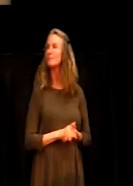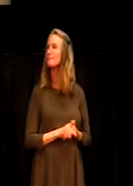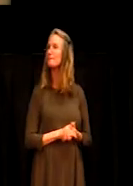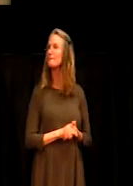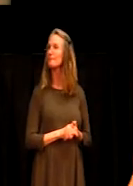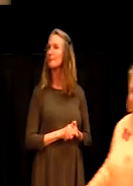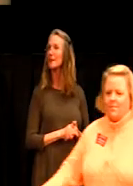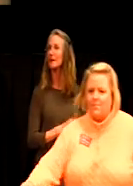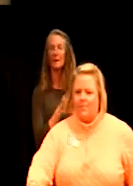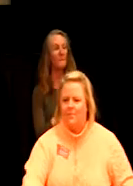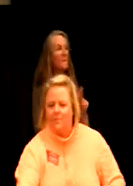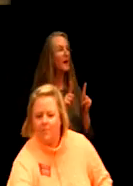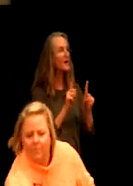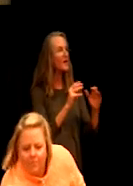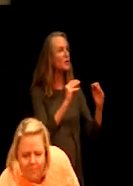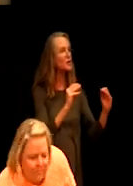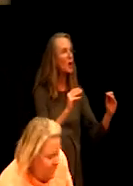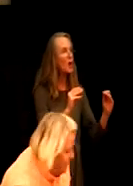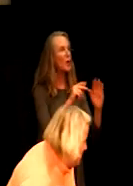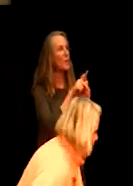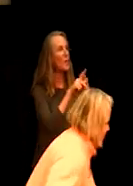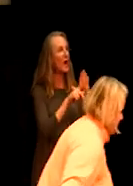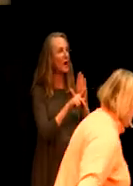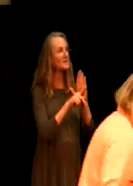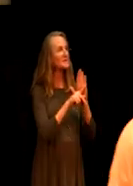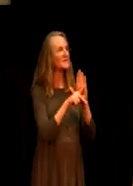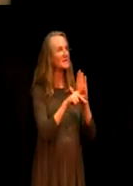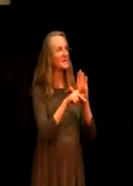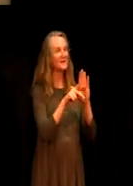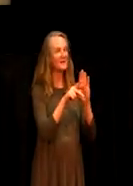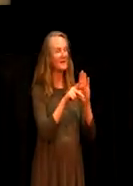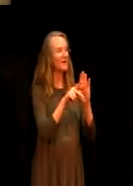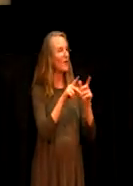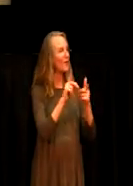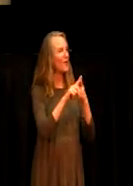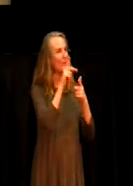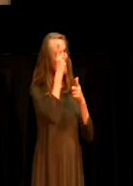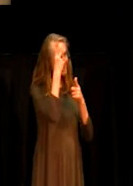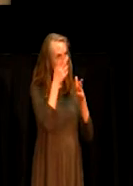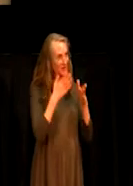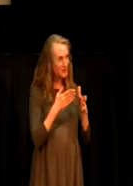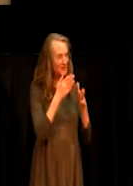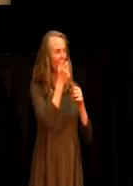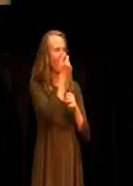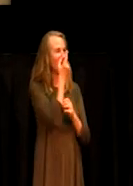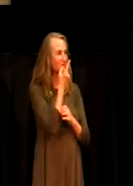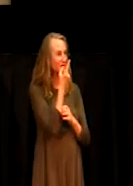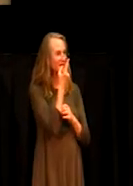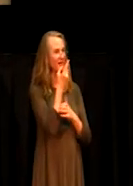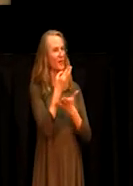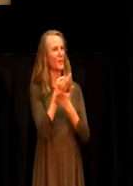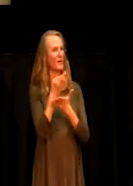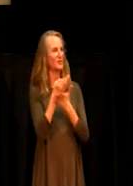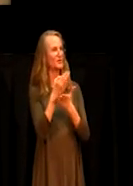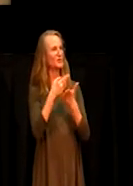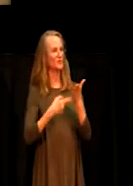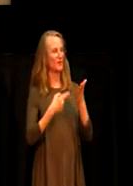It's the fact that none of the policymakers seem to sink in the message that the research tells